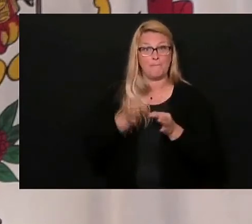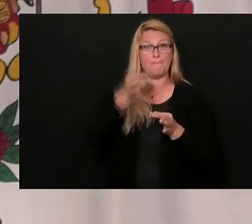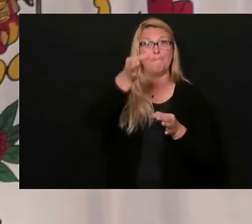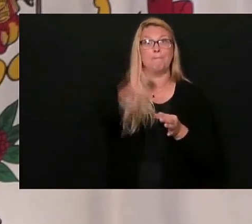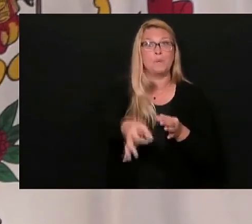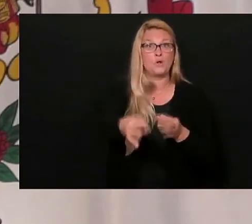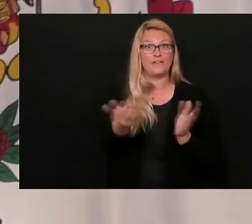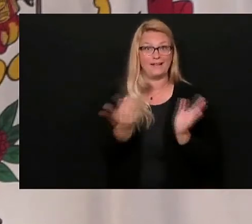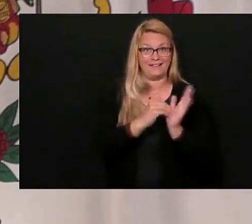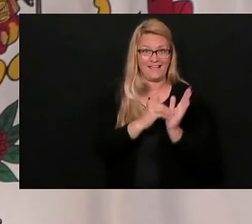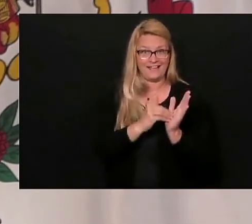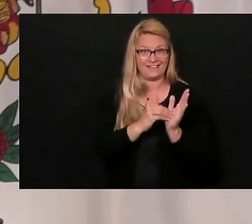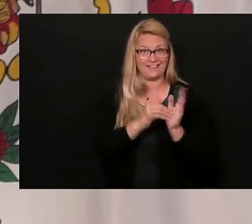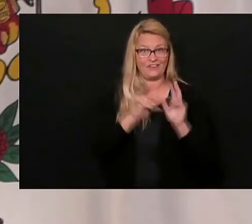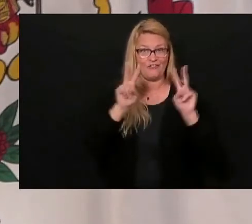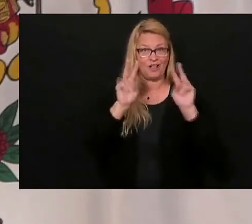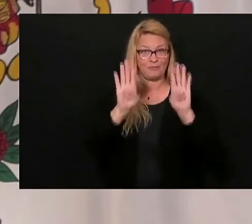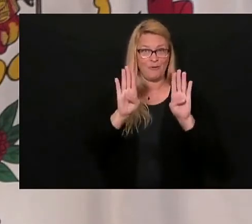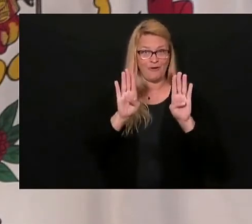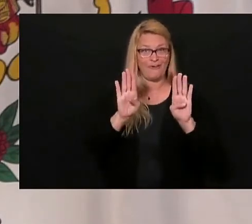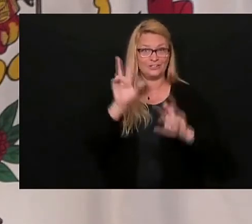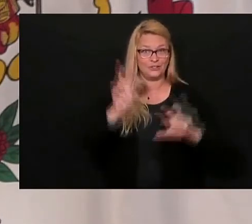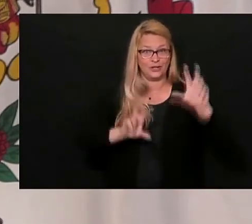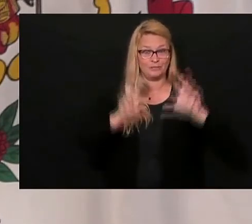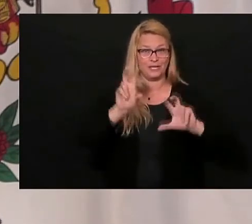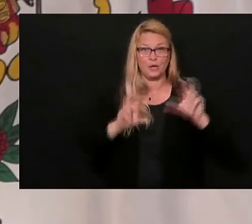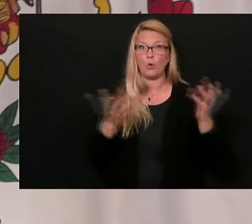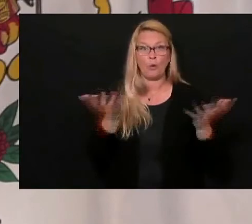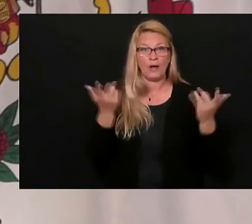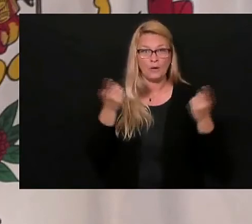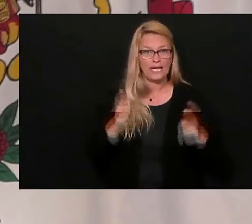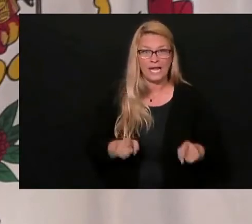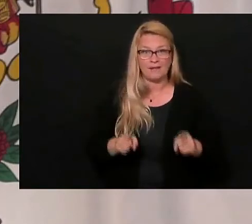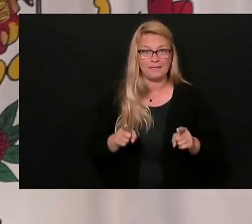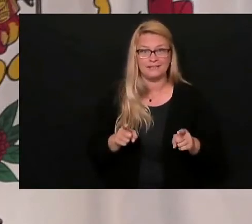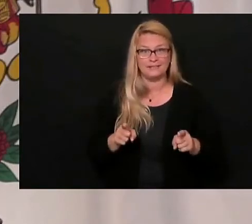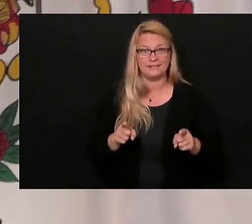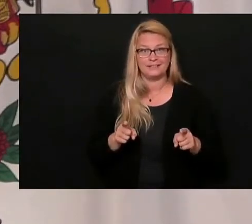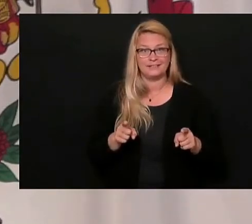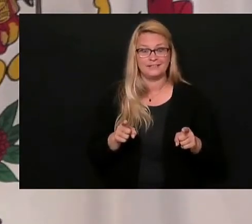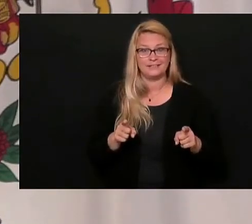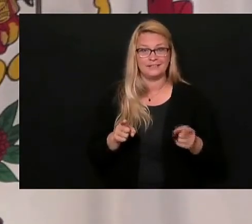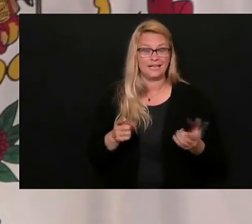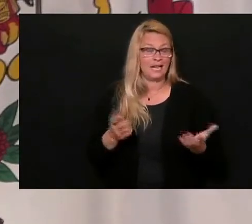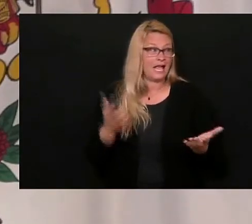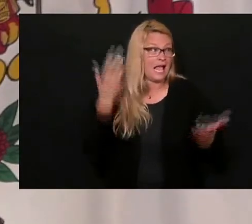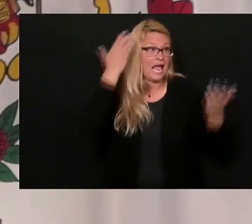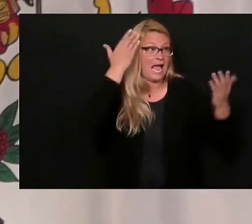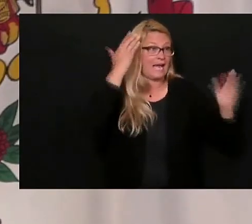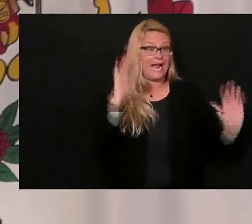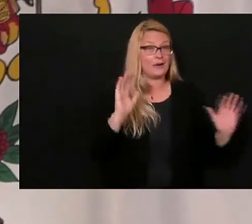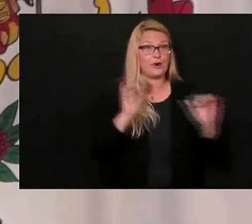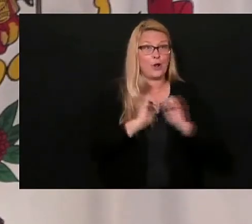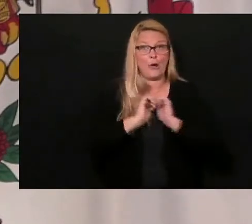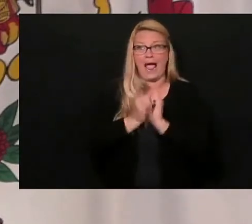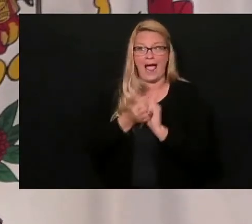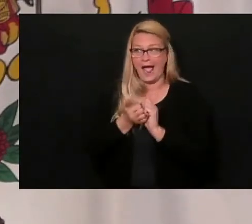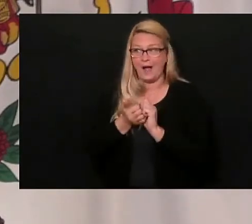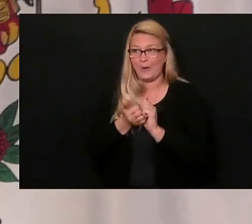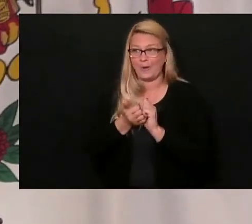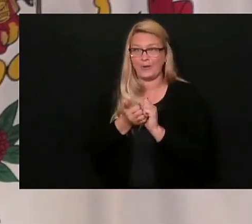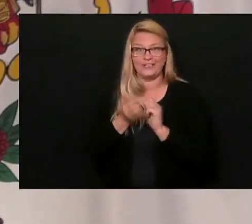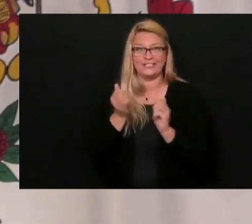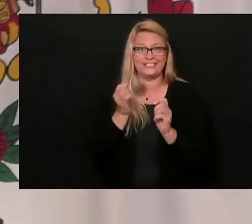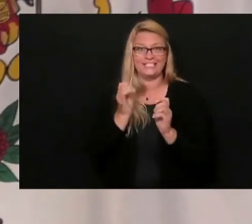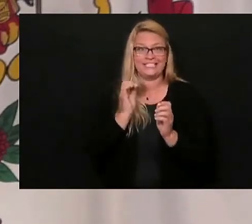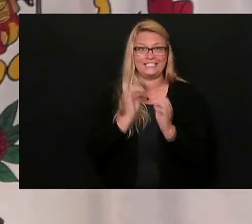again, you know, what would happen is just this, and I don't know how you get around this. This